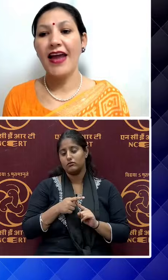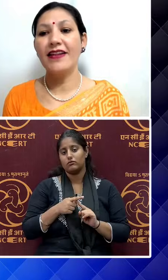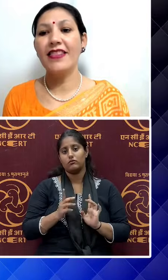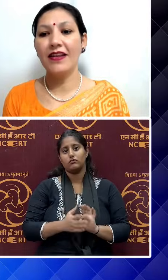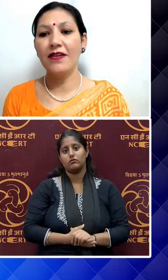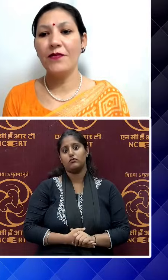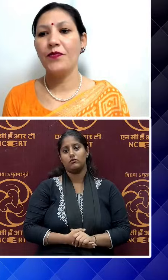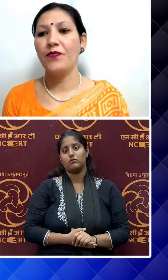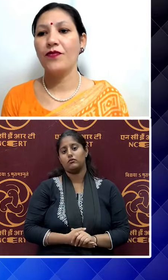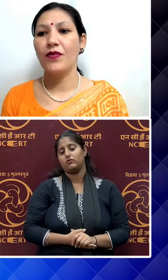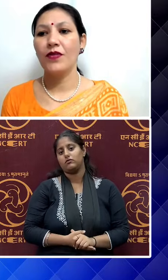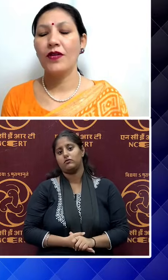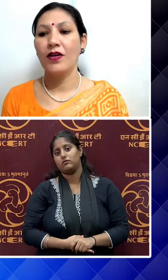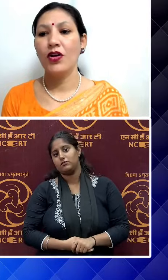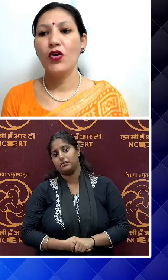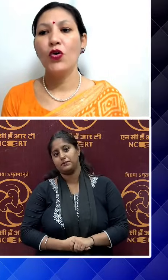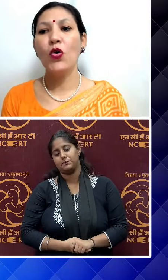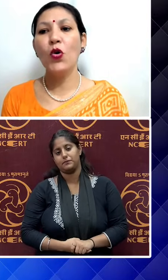and then